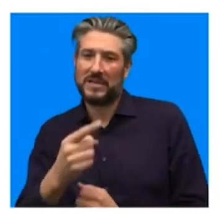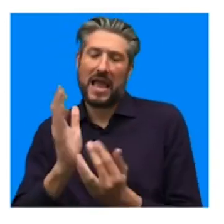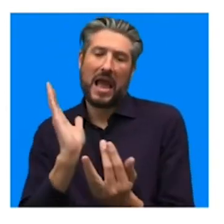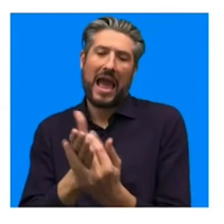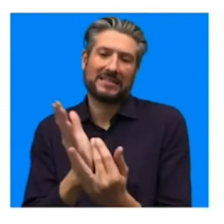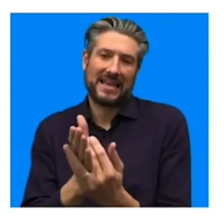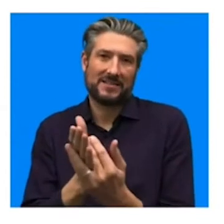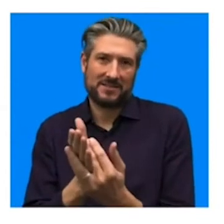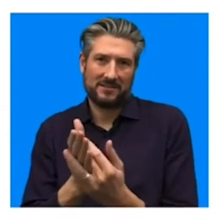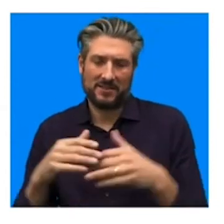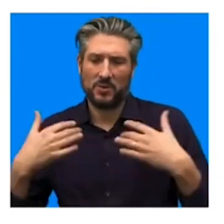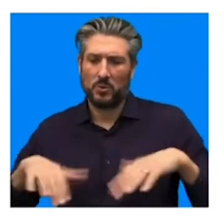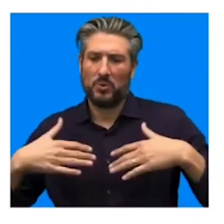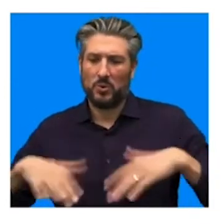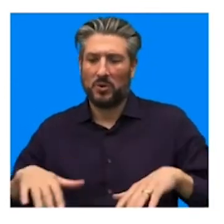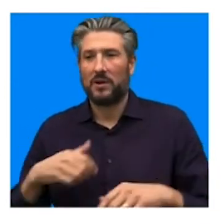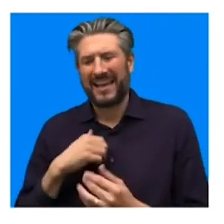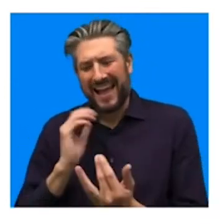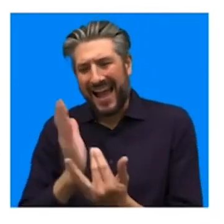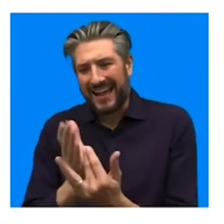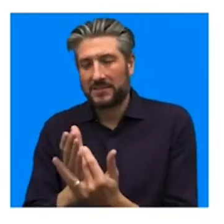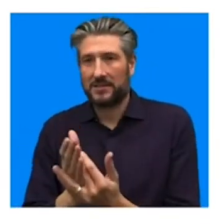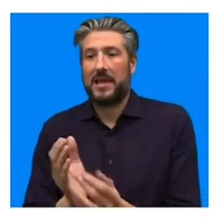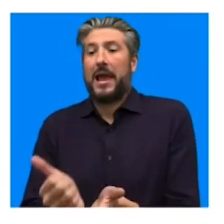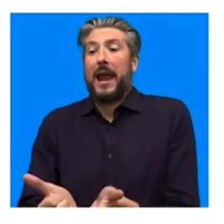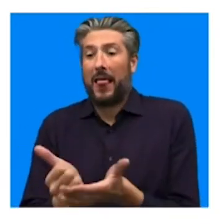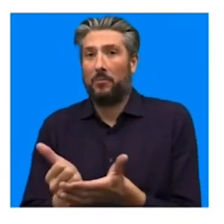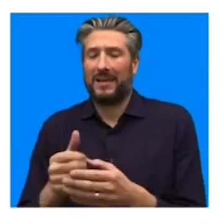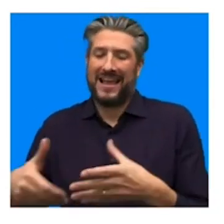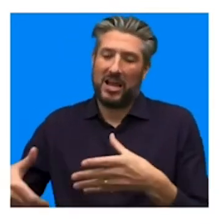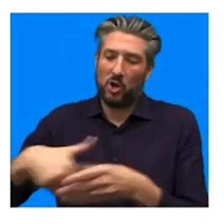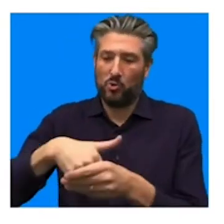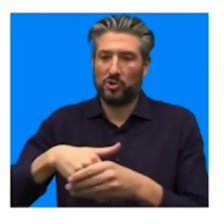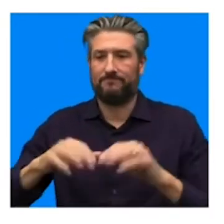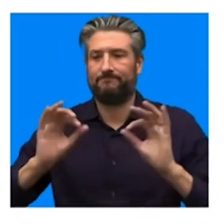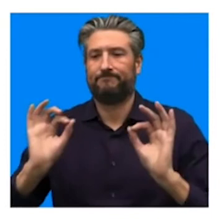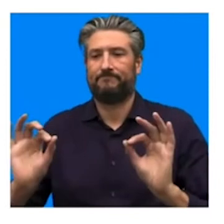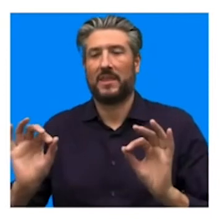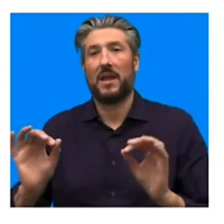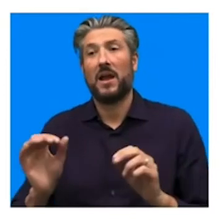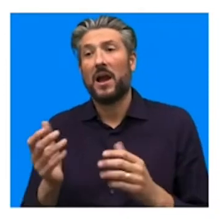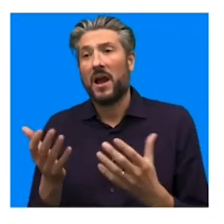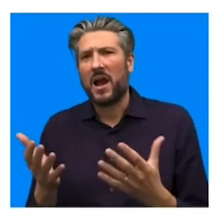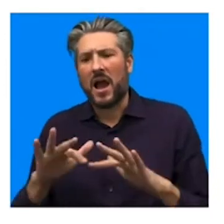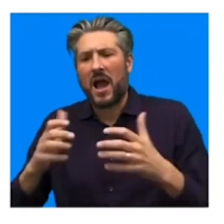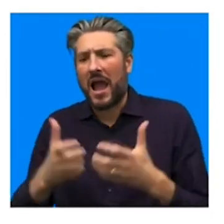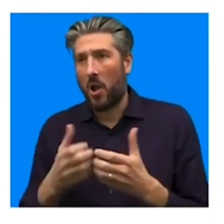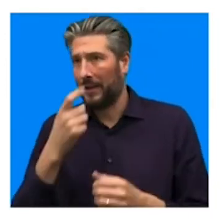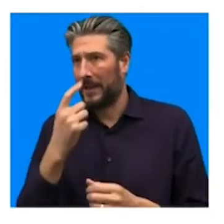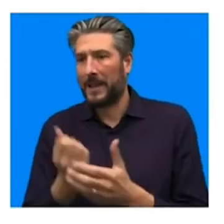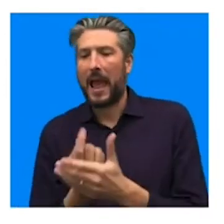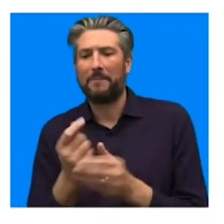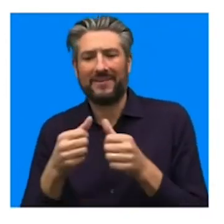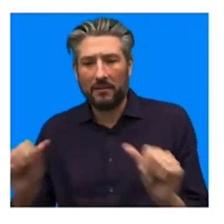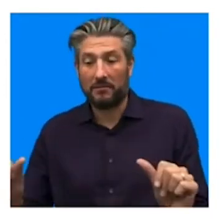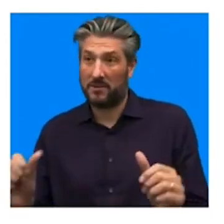crucial component to inclusion, and there is nothing more that's going to bring that home than a